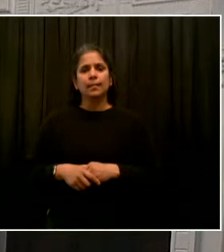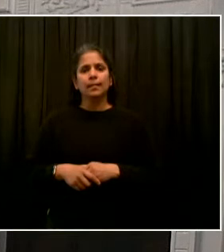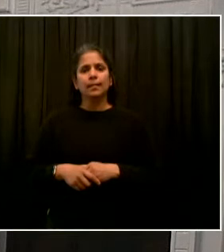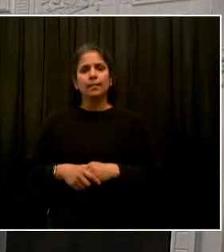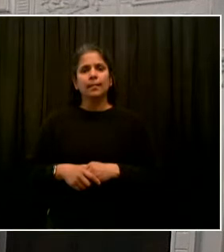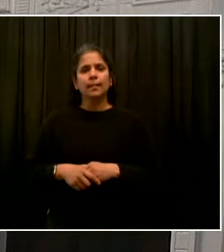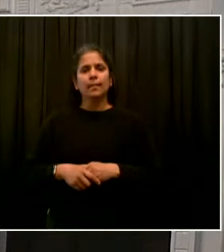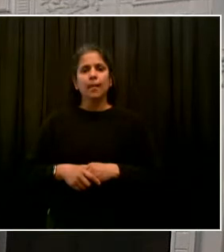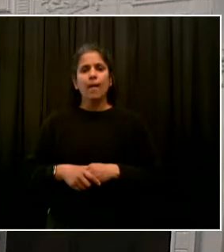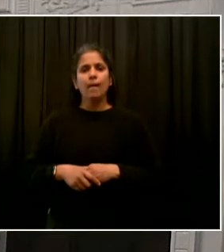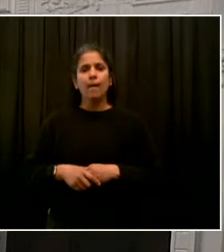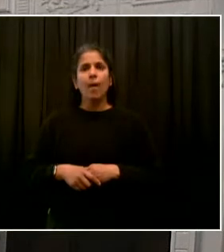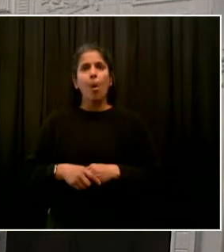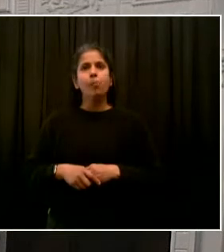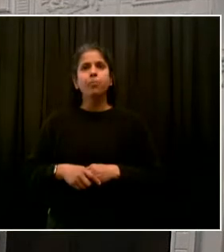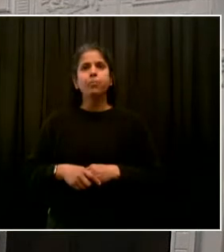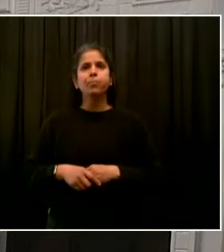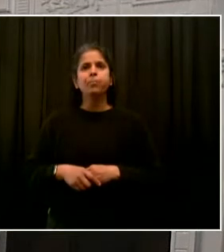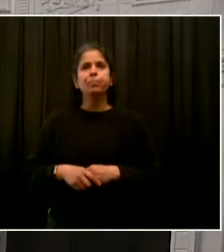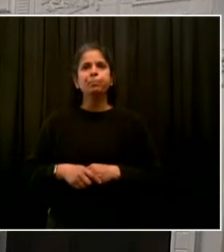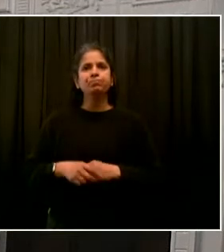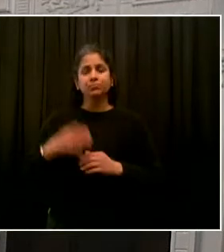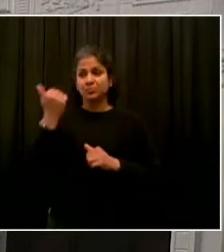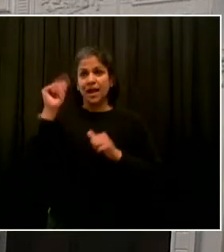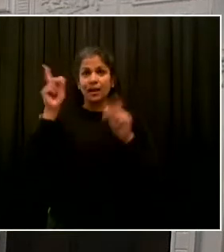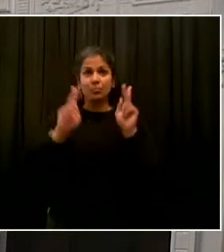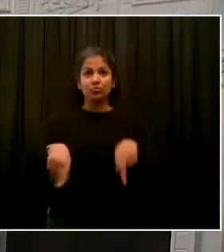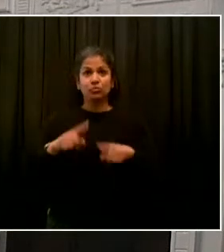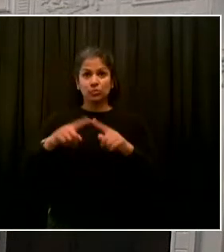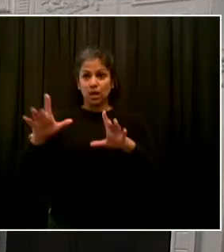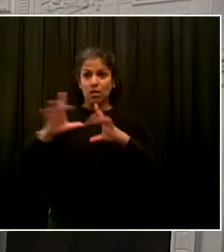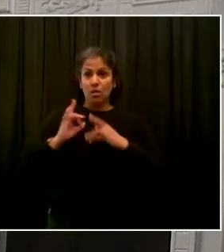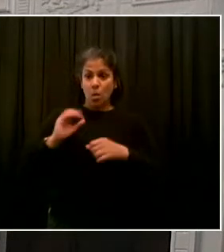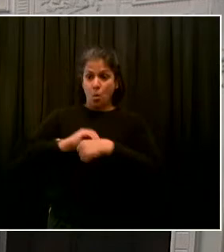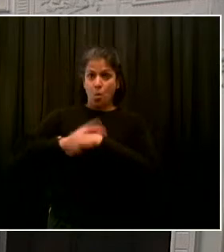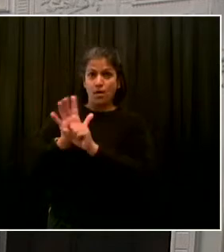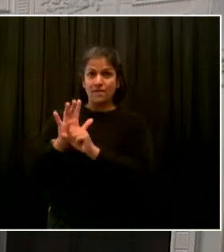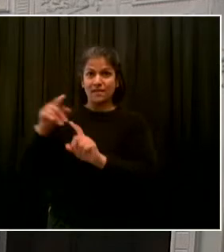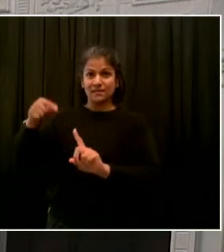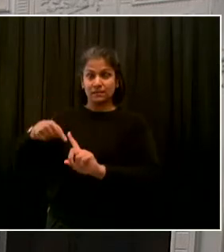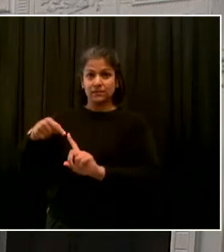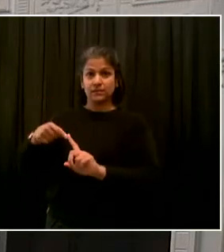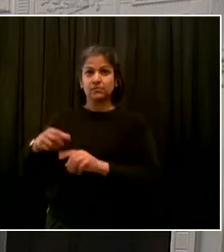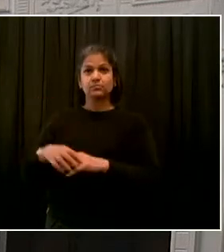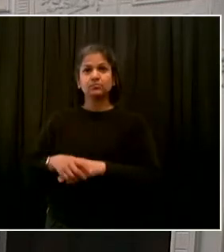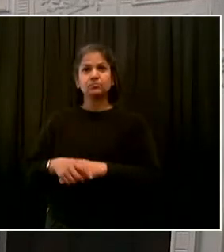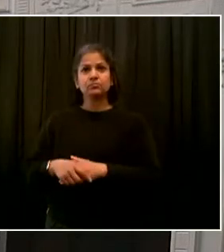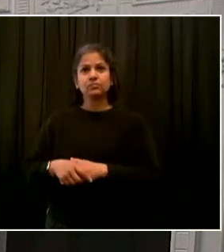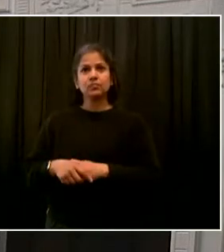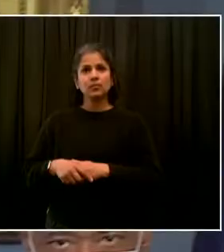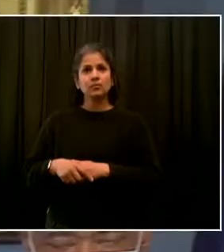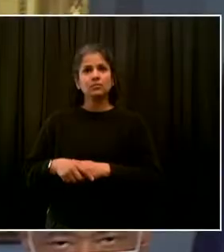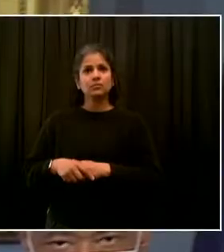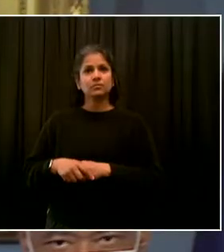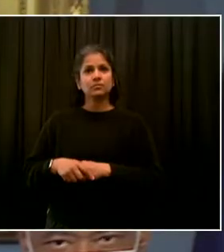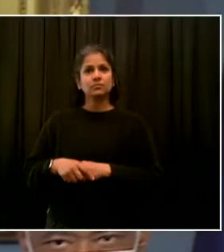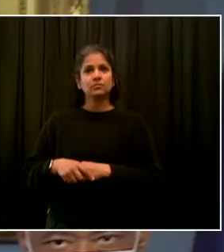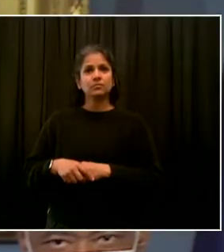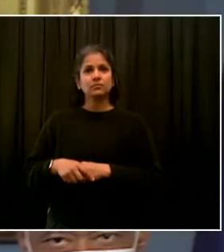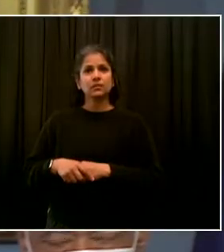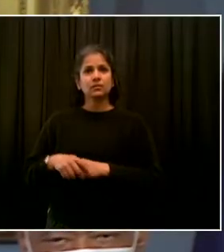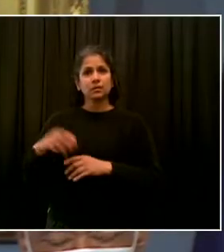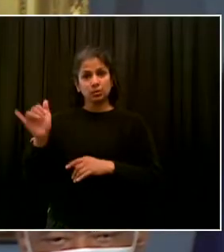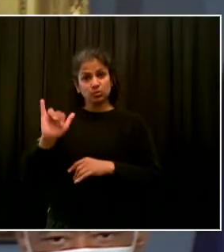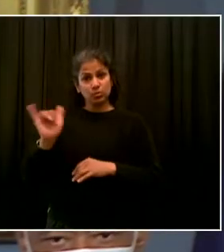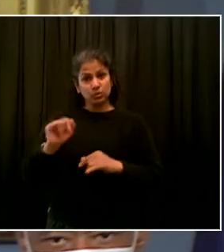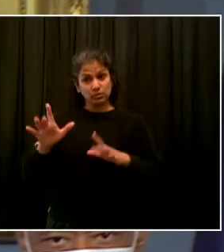December or early January, has anyone also gotten BA2? I don't think we know the answer to that